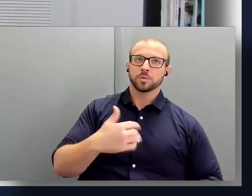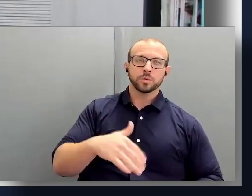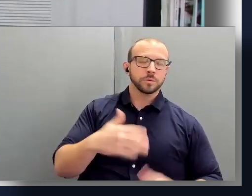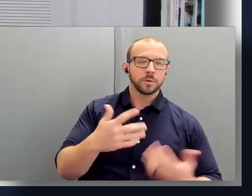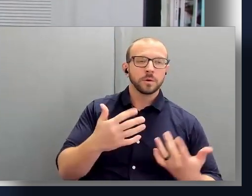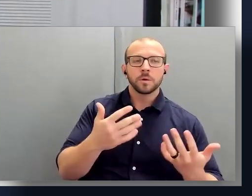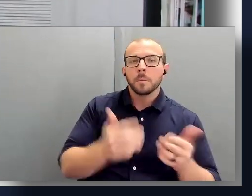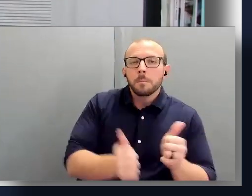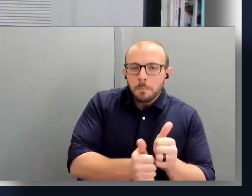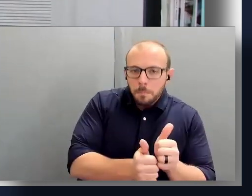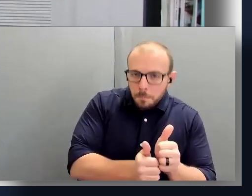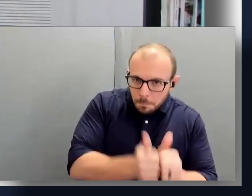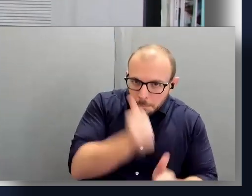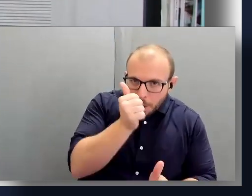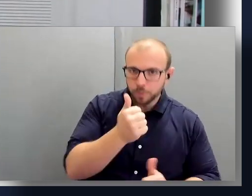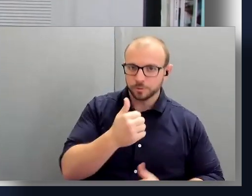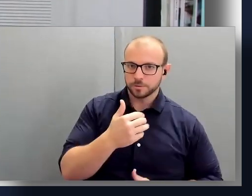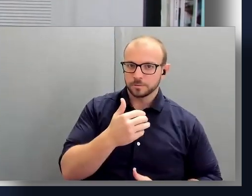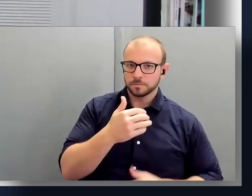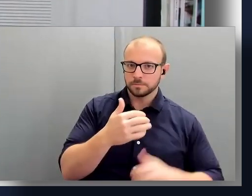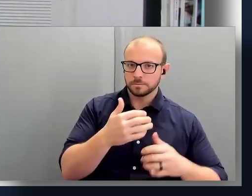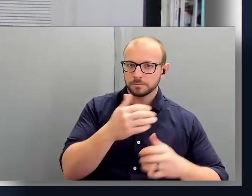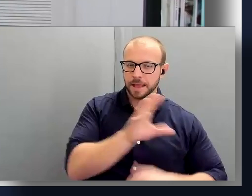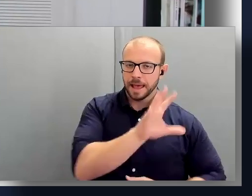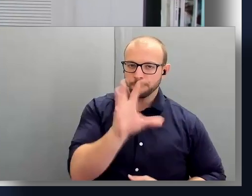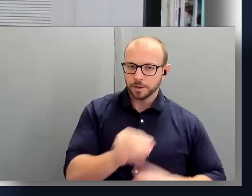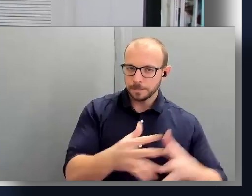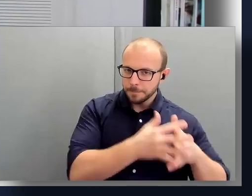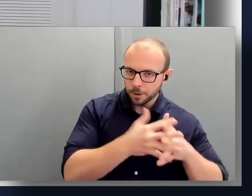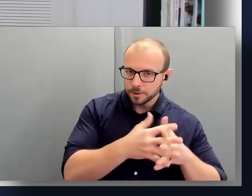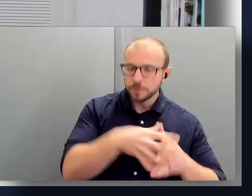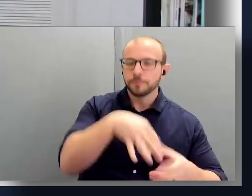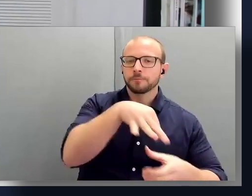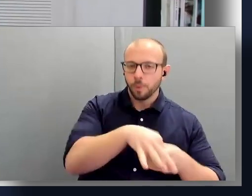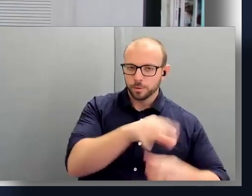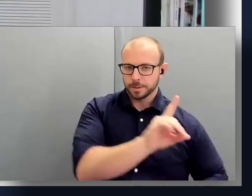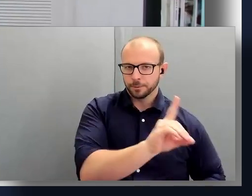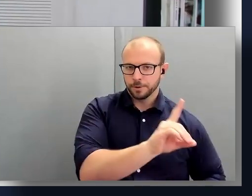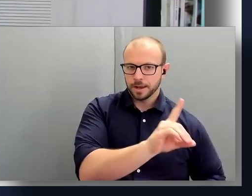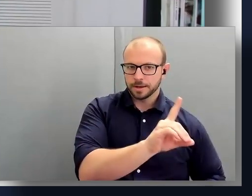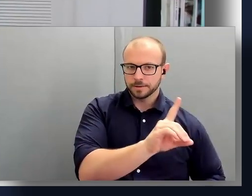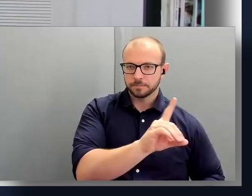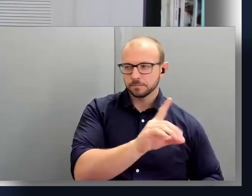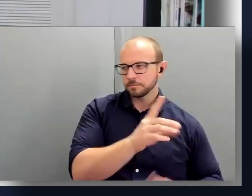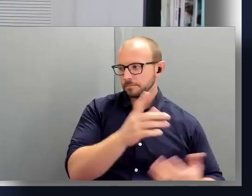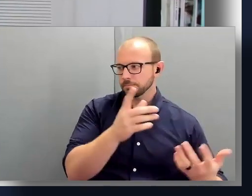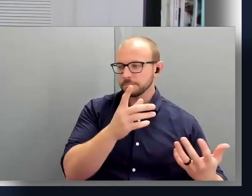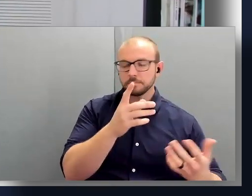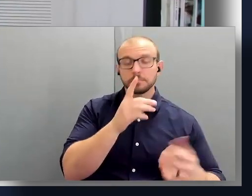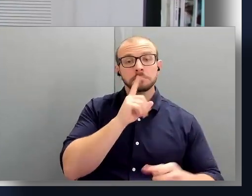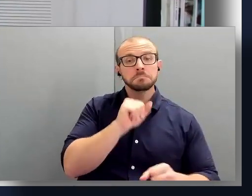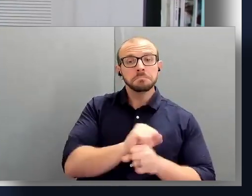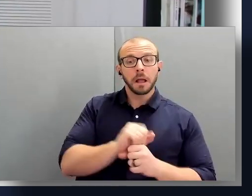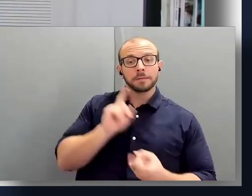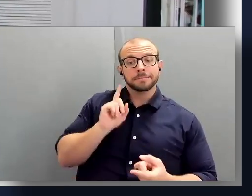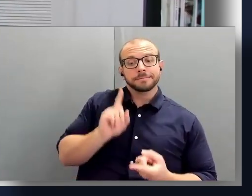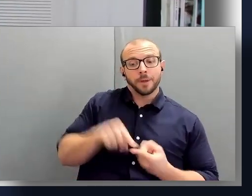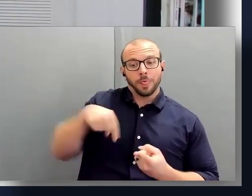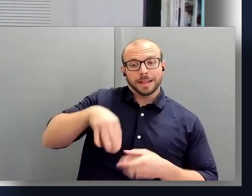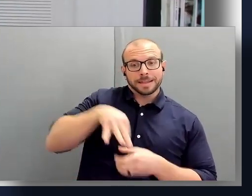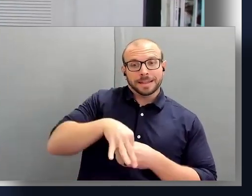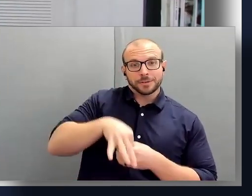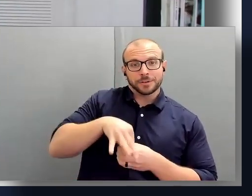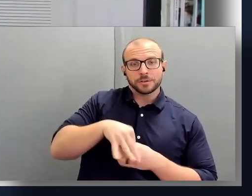the overwhelming majority of African Americans vote Democratic. It's been, until